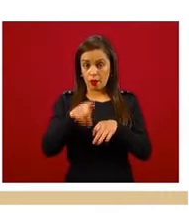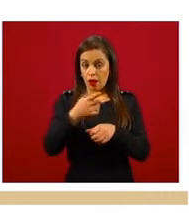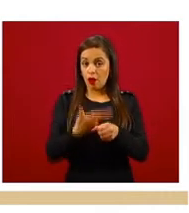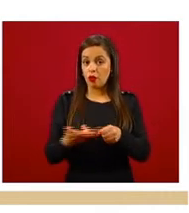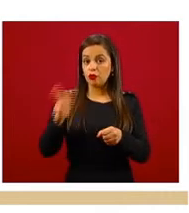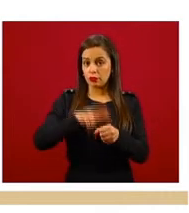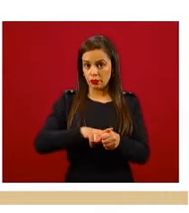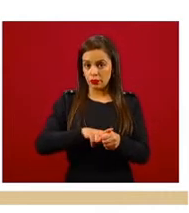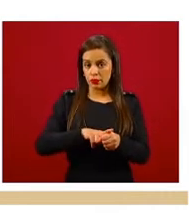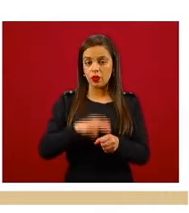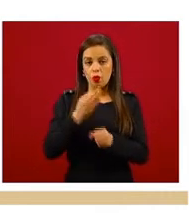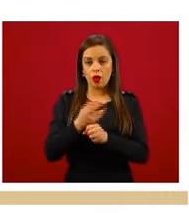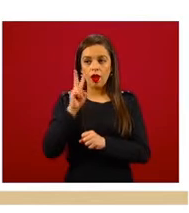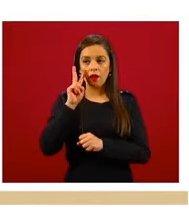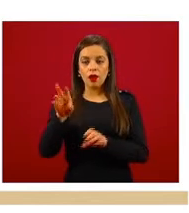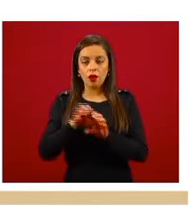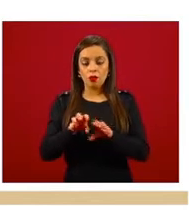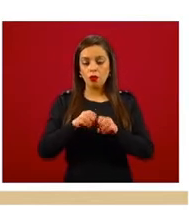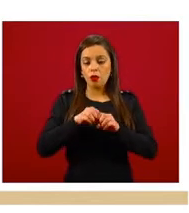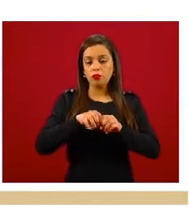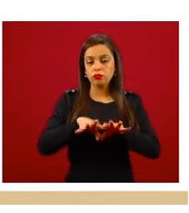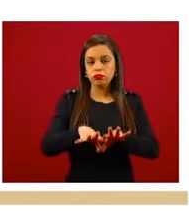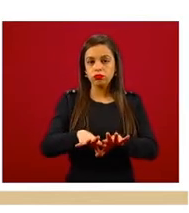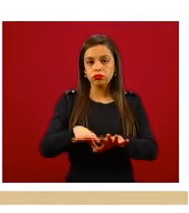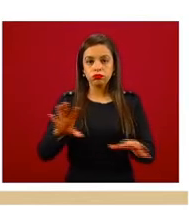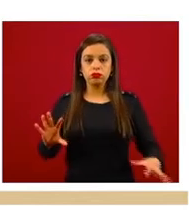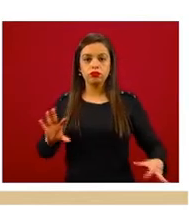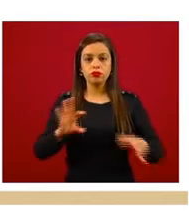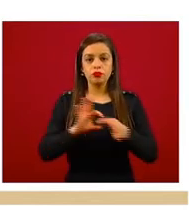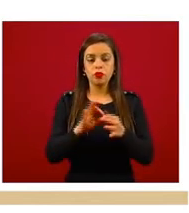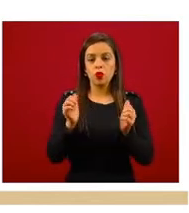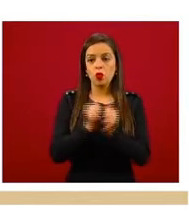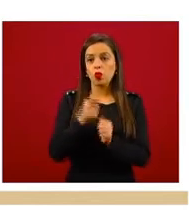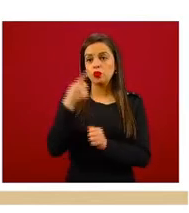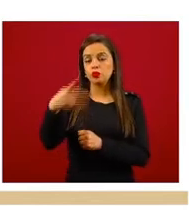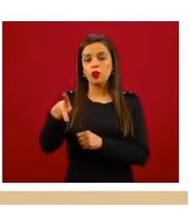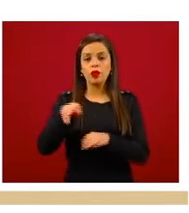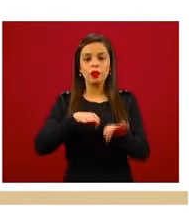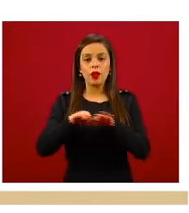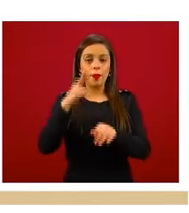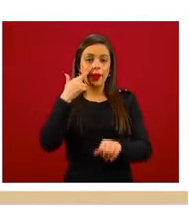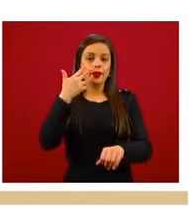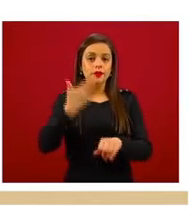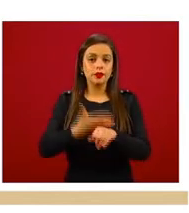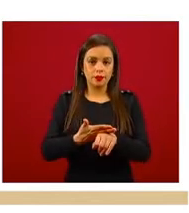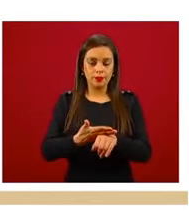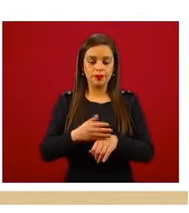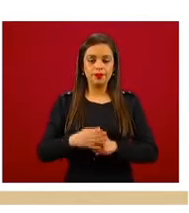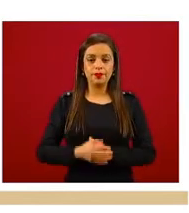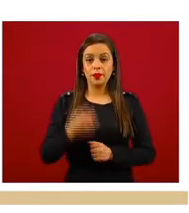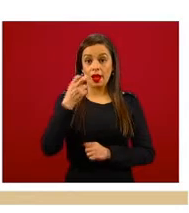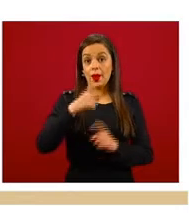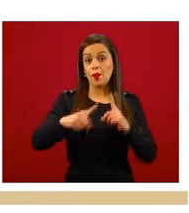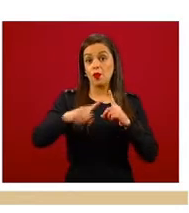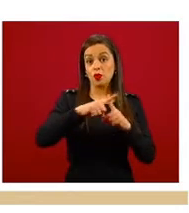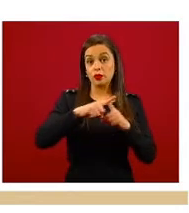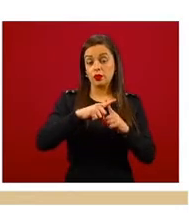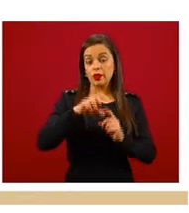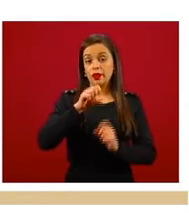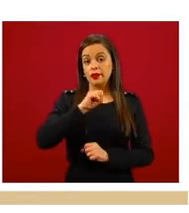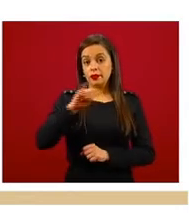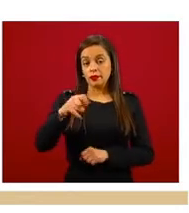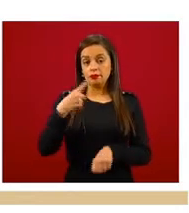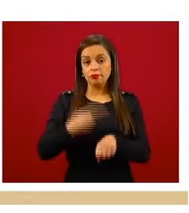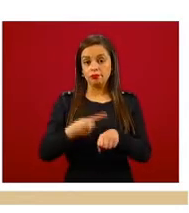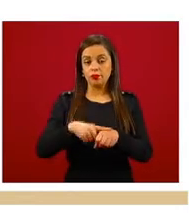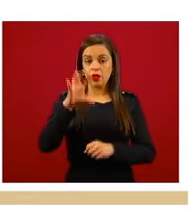a ver cómo se distribuyen You en can see relación our full a la number profesión o and how they ocupación are que han dado distributed in terms positivos, se han of the confirmado occupancy para rate